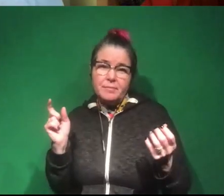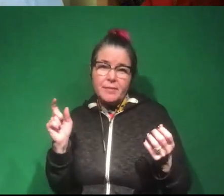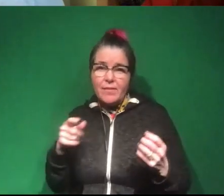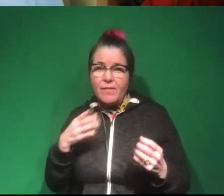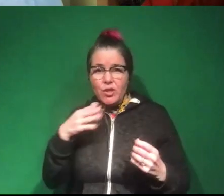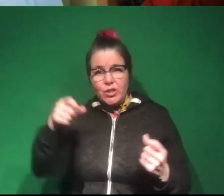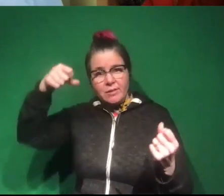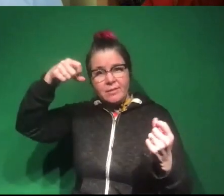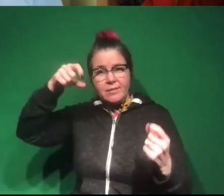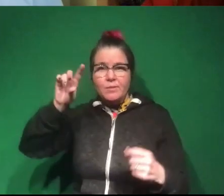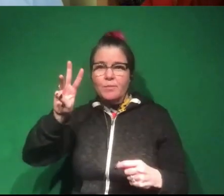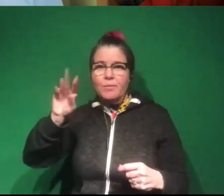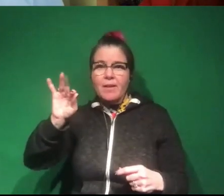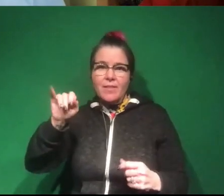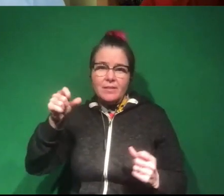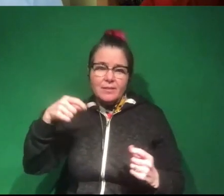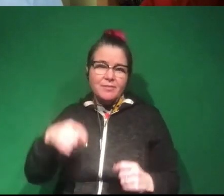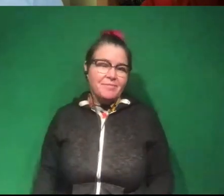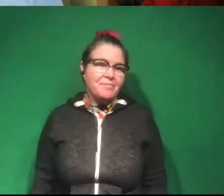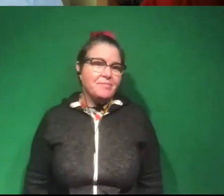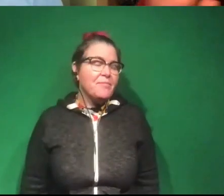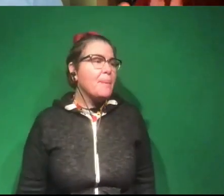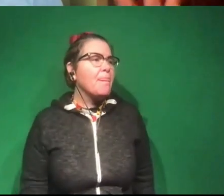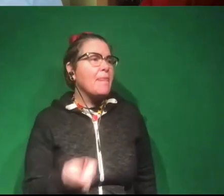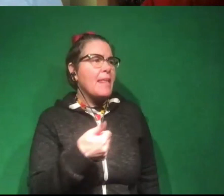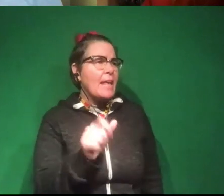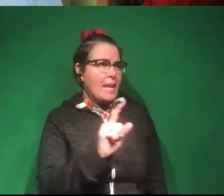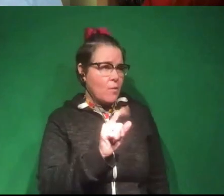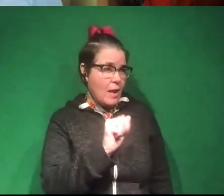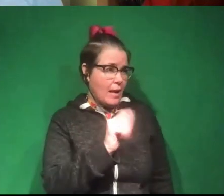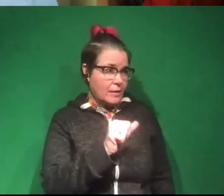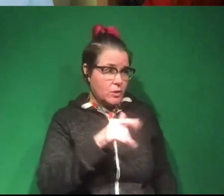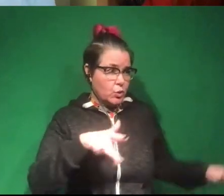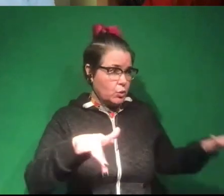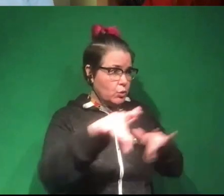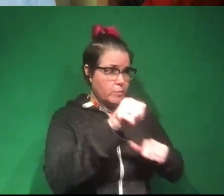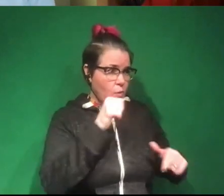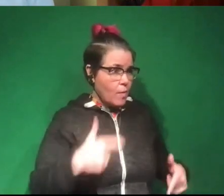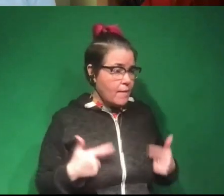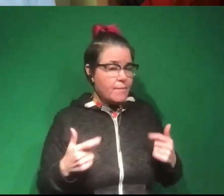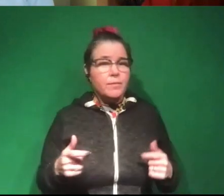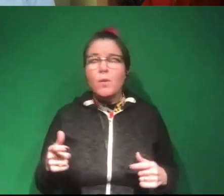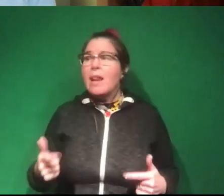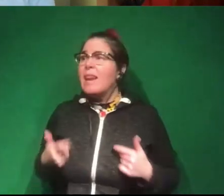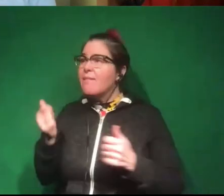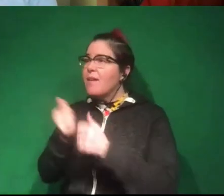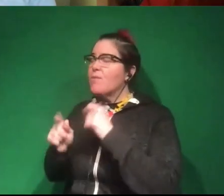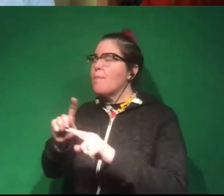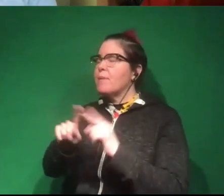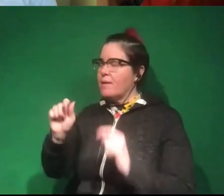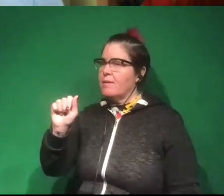signal. Cool. Is there anywhere that ants do not live? Ants live everywhere except